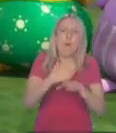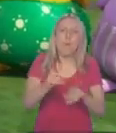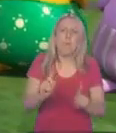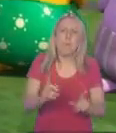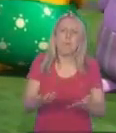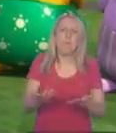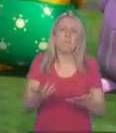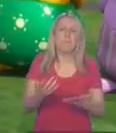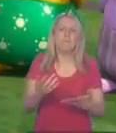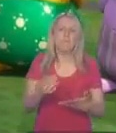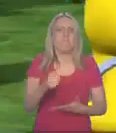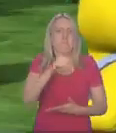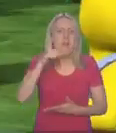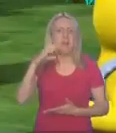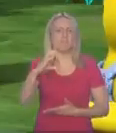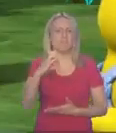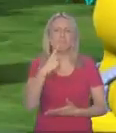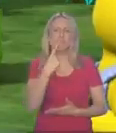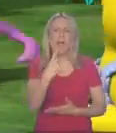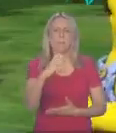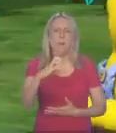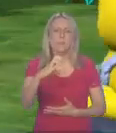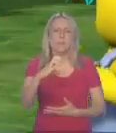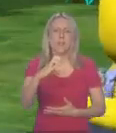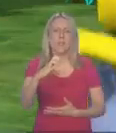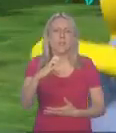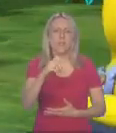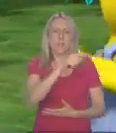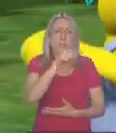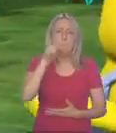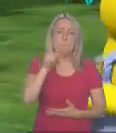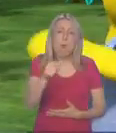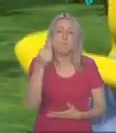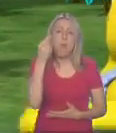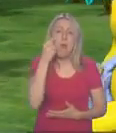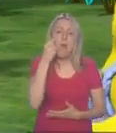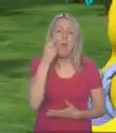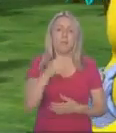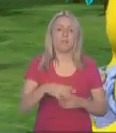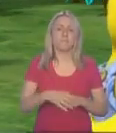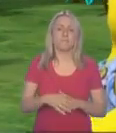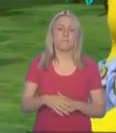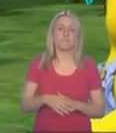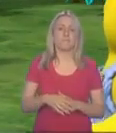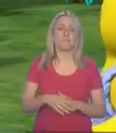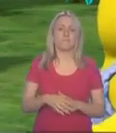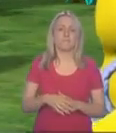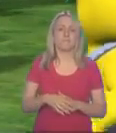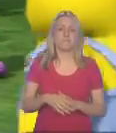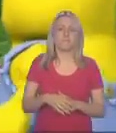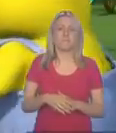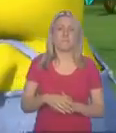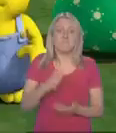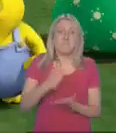Wow! How does it work? Well, there's a nice big red button there, Yam Yam. Press it and see